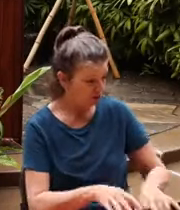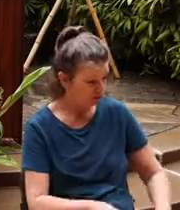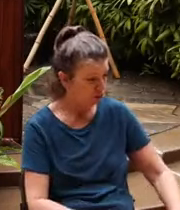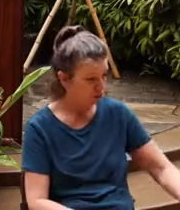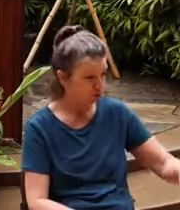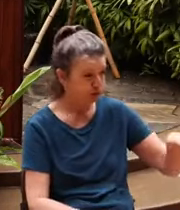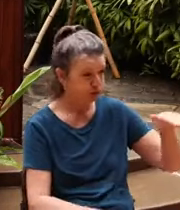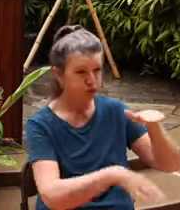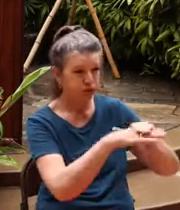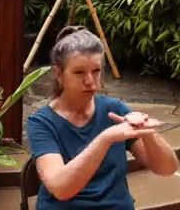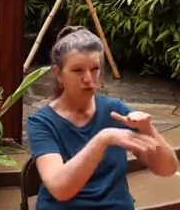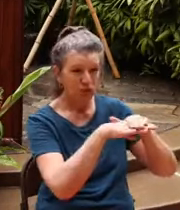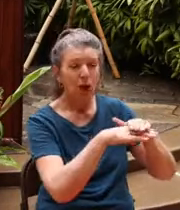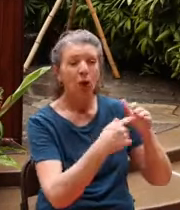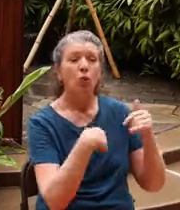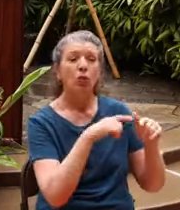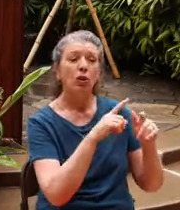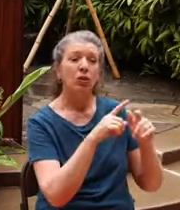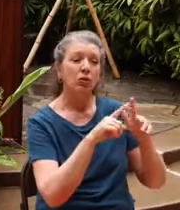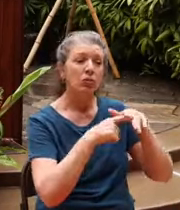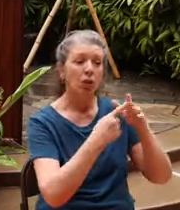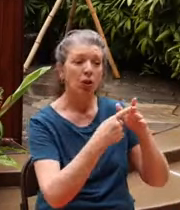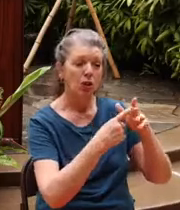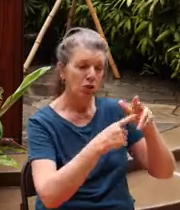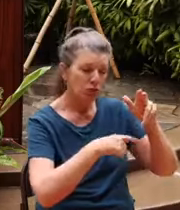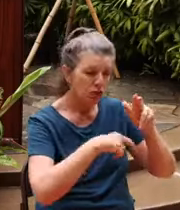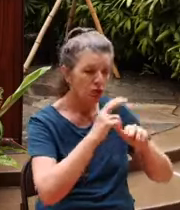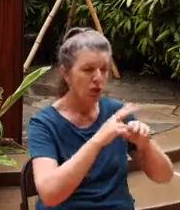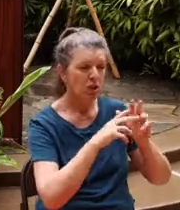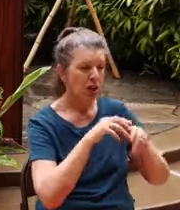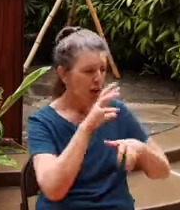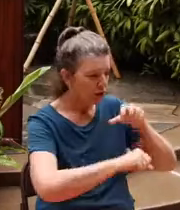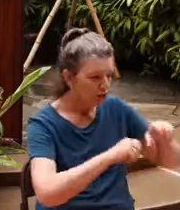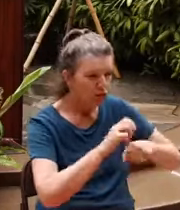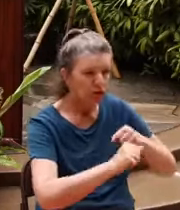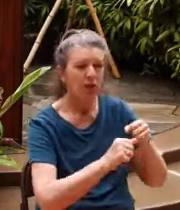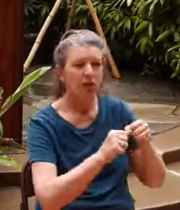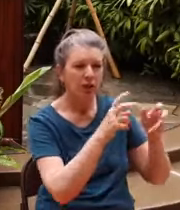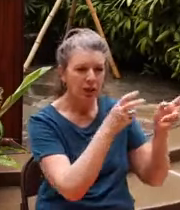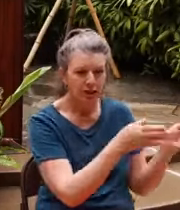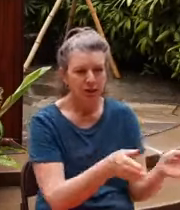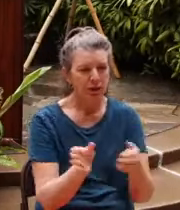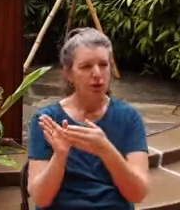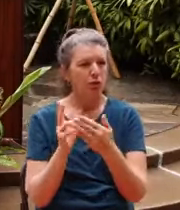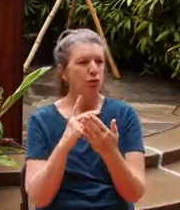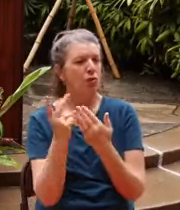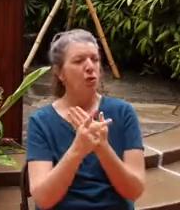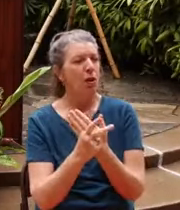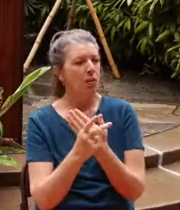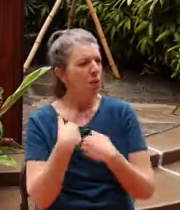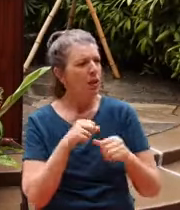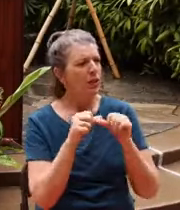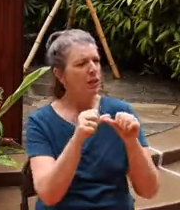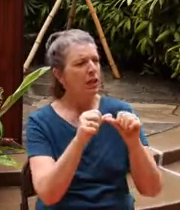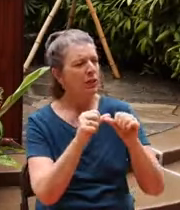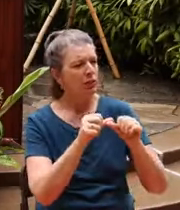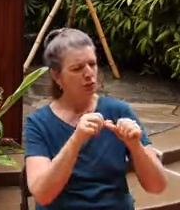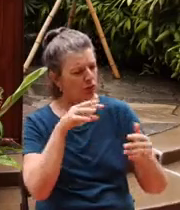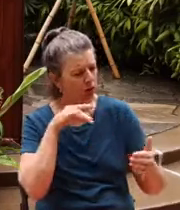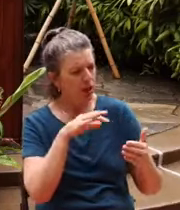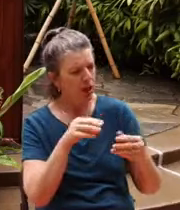are piloting a construction and demolition debris diversion program as we continue to study more